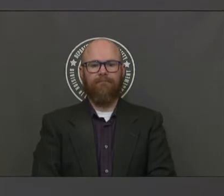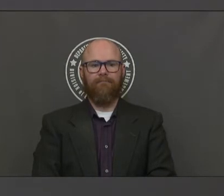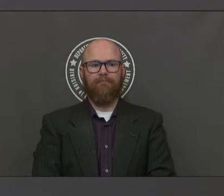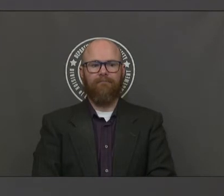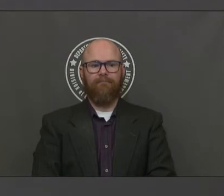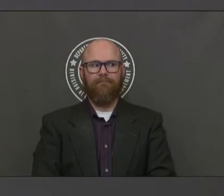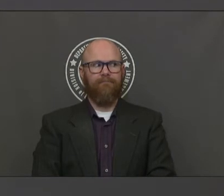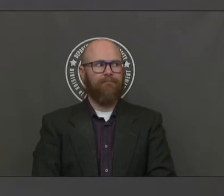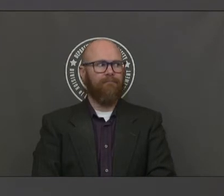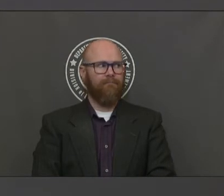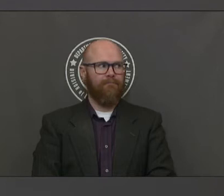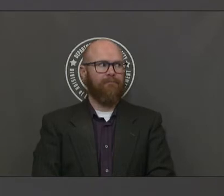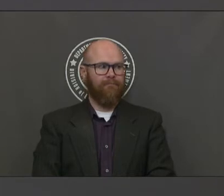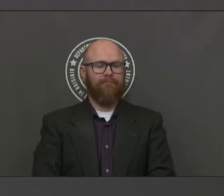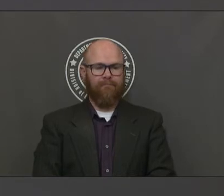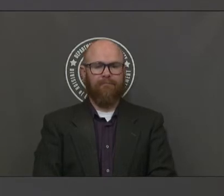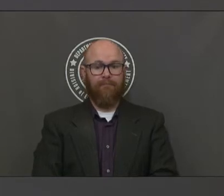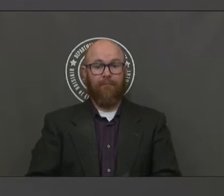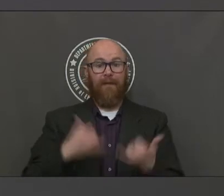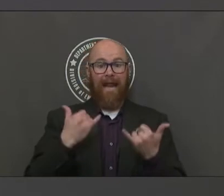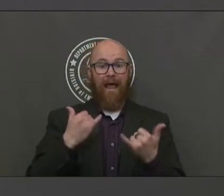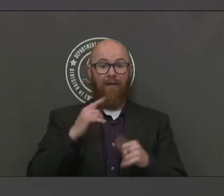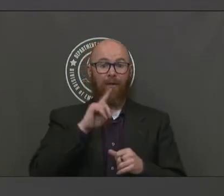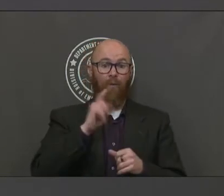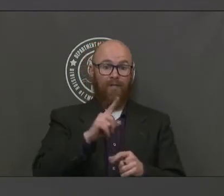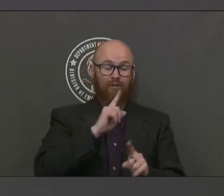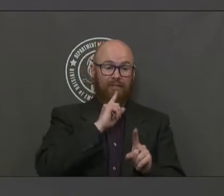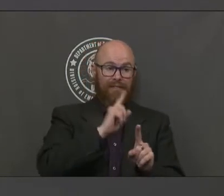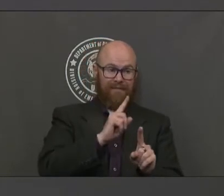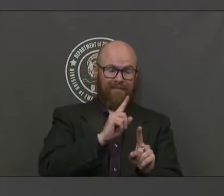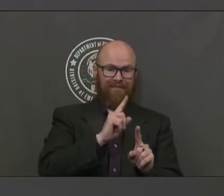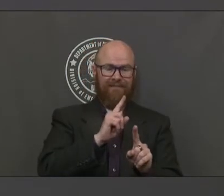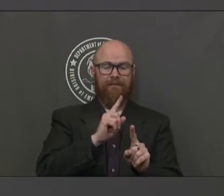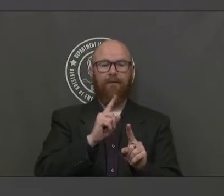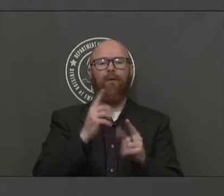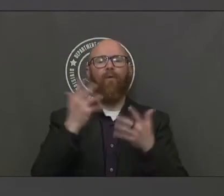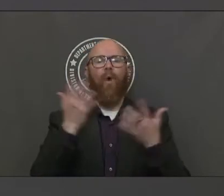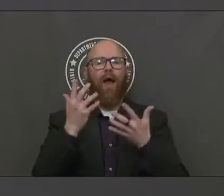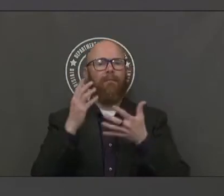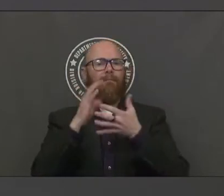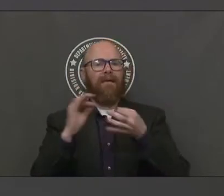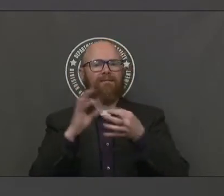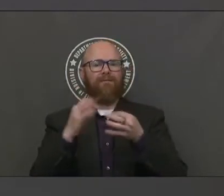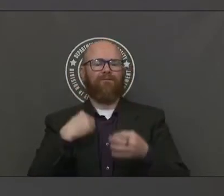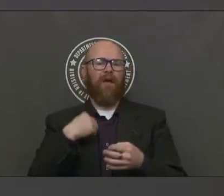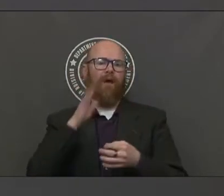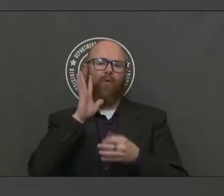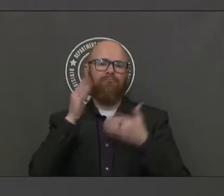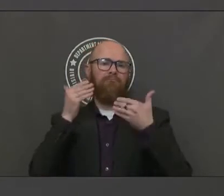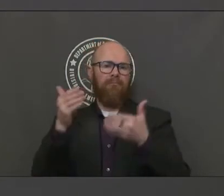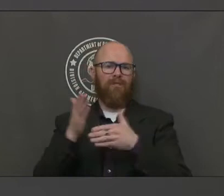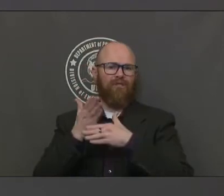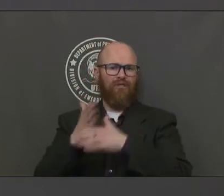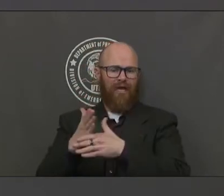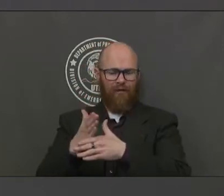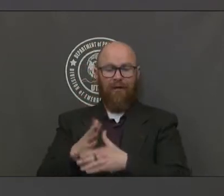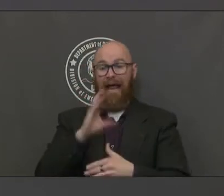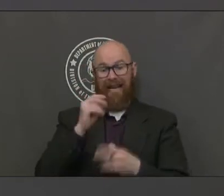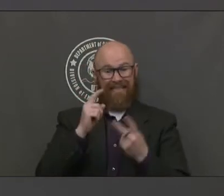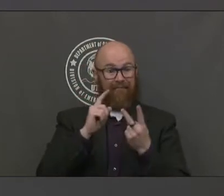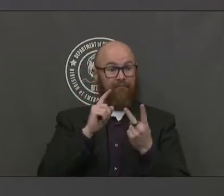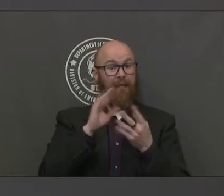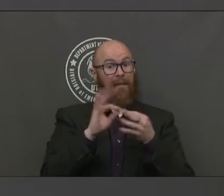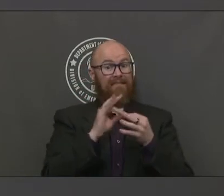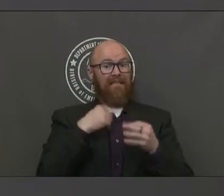Gracias. Thank you, Francisco. So the question was just what message I would share, and the message that I just